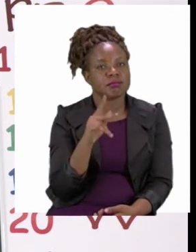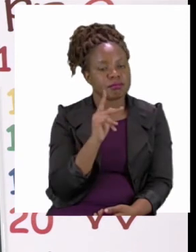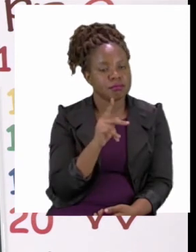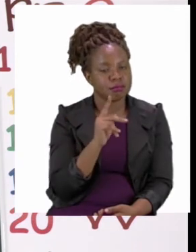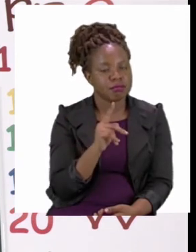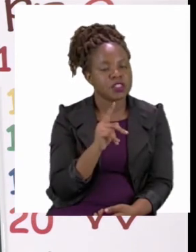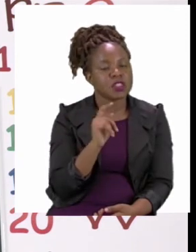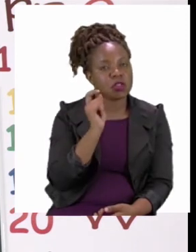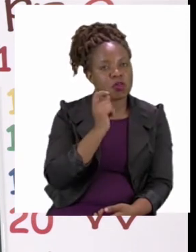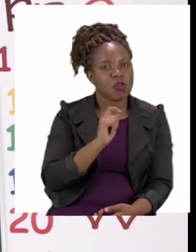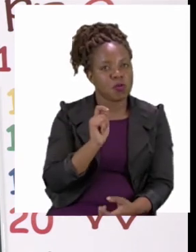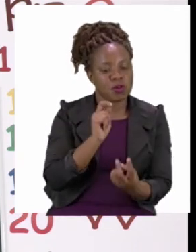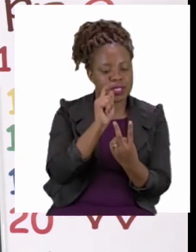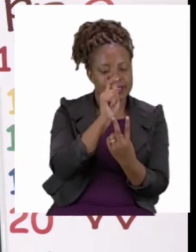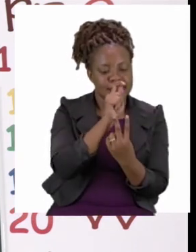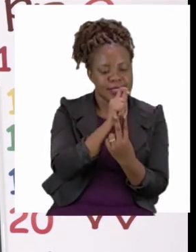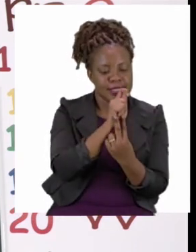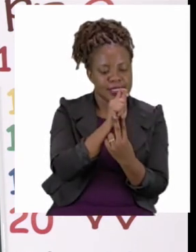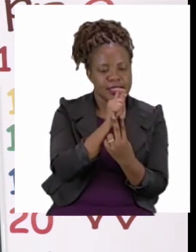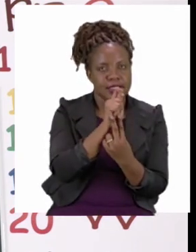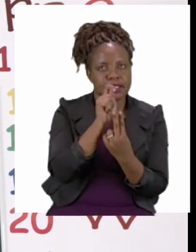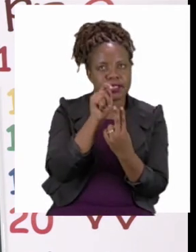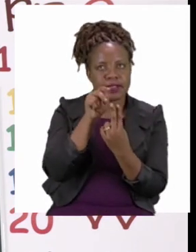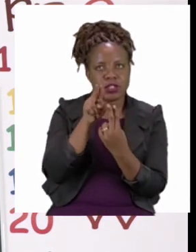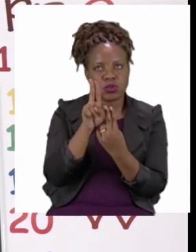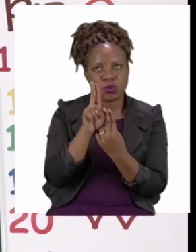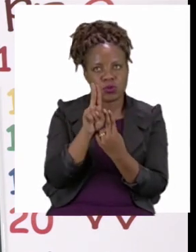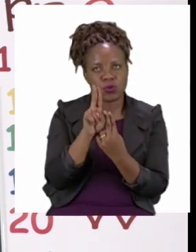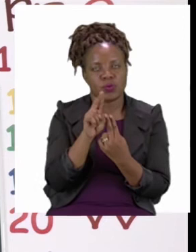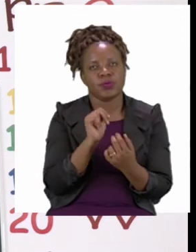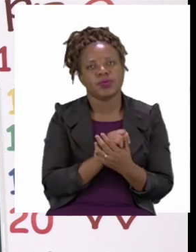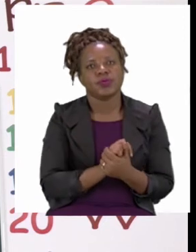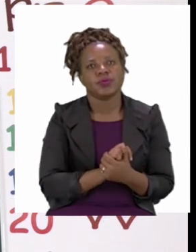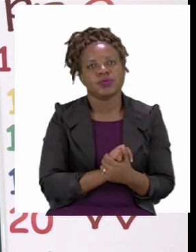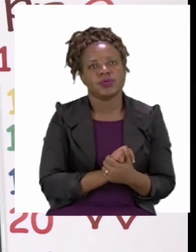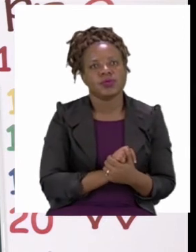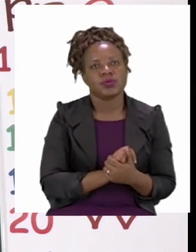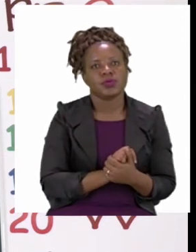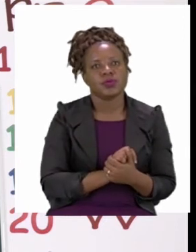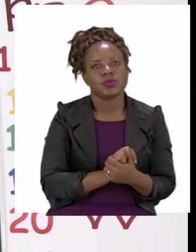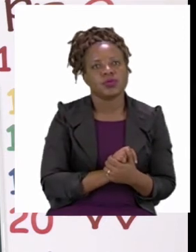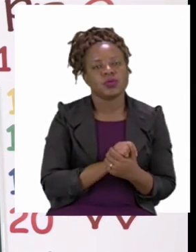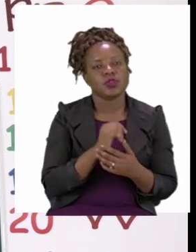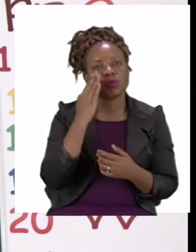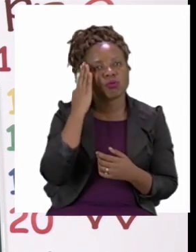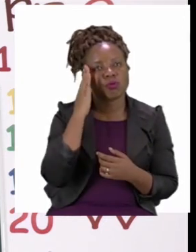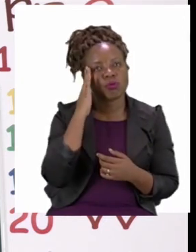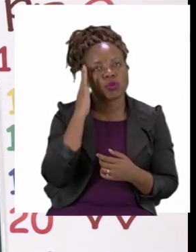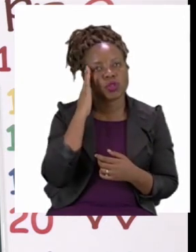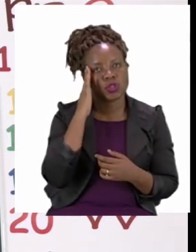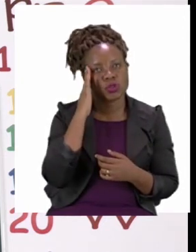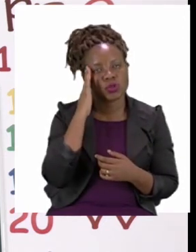our T first on top for tens, and then we write our U